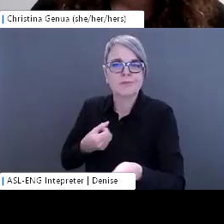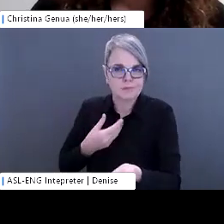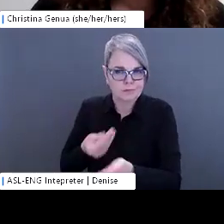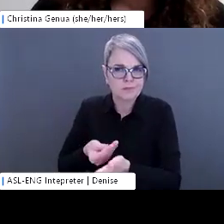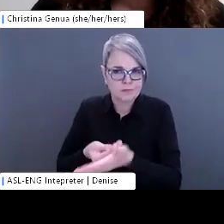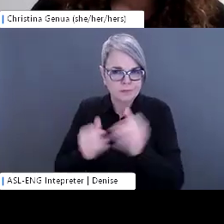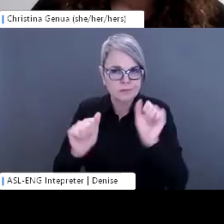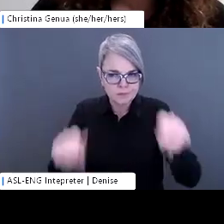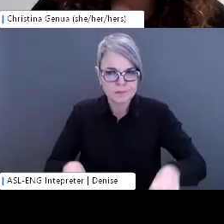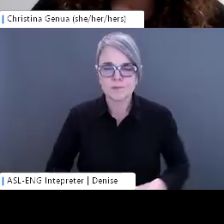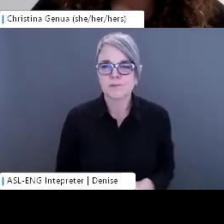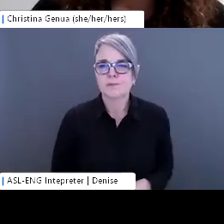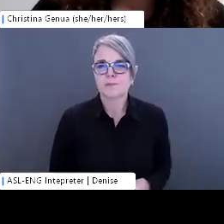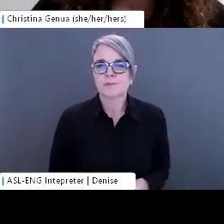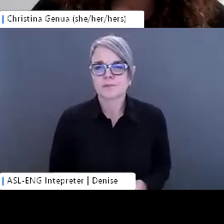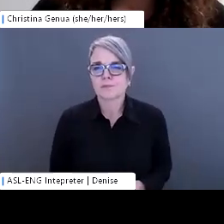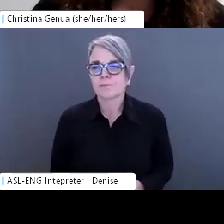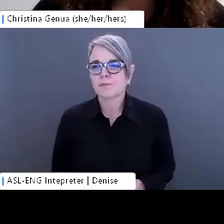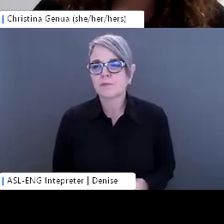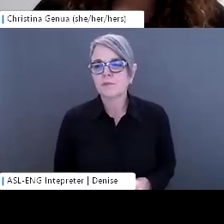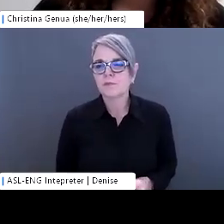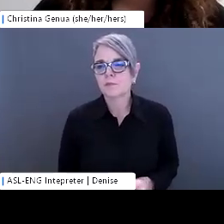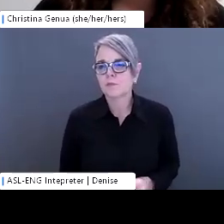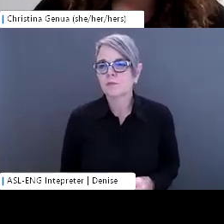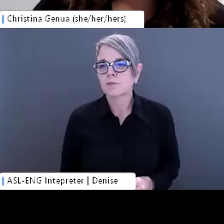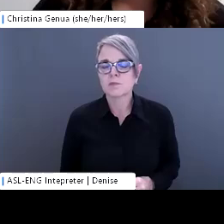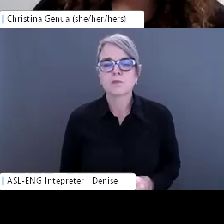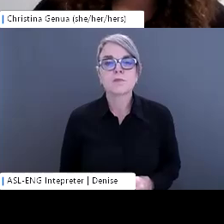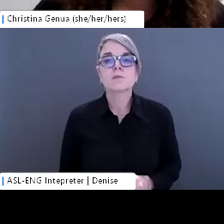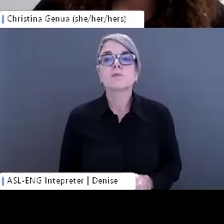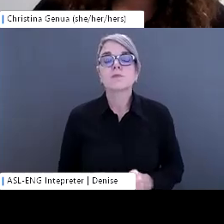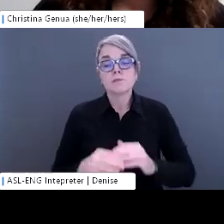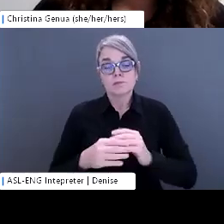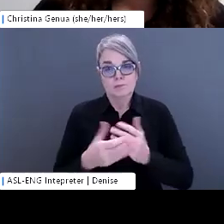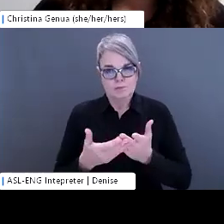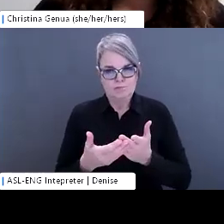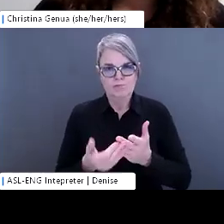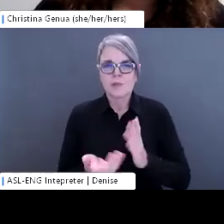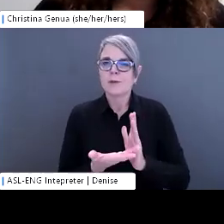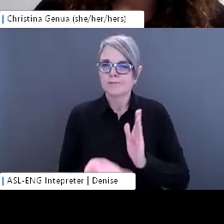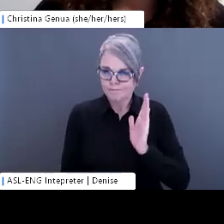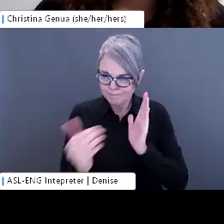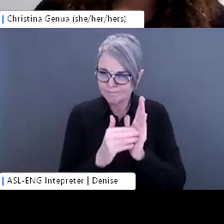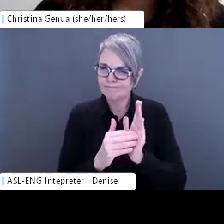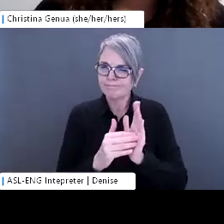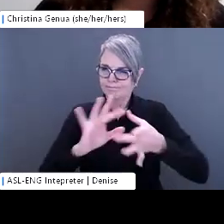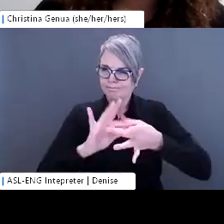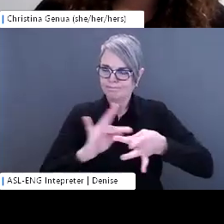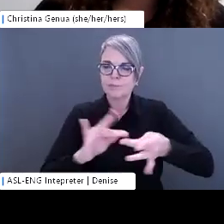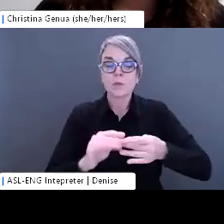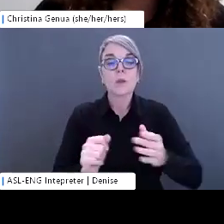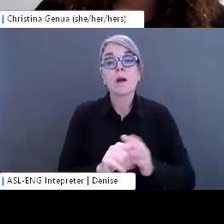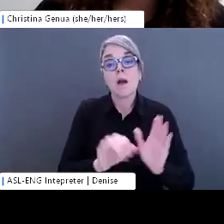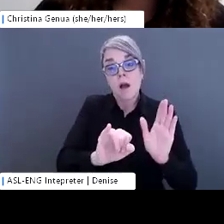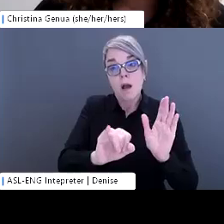So again, a piece of identification must have a photo on a photo